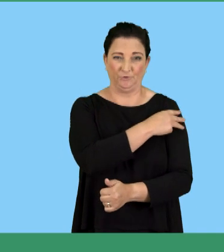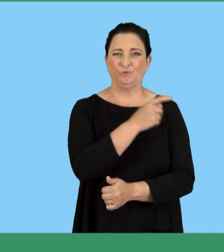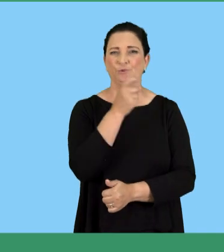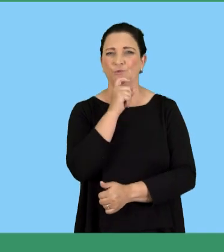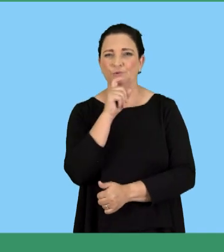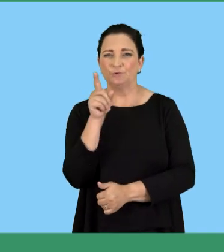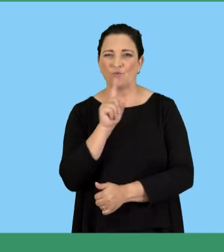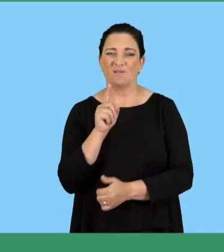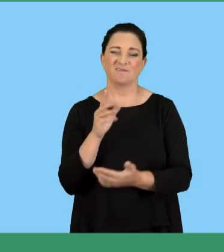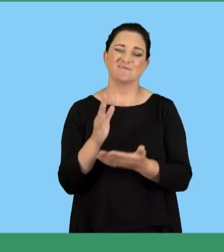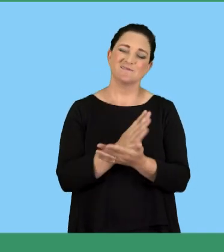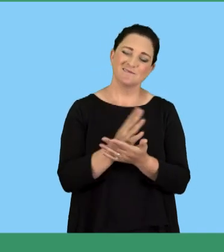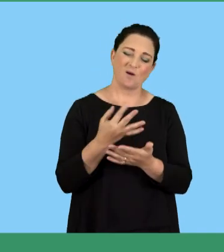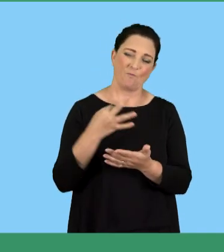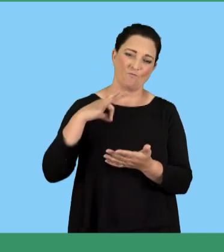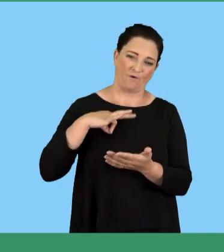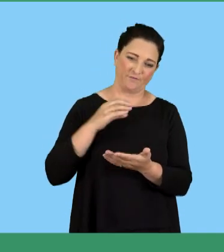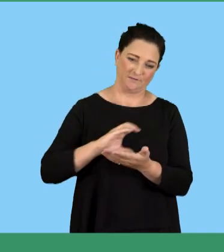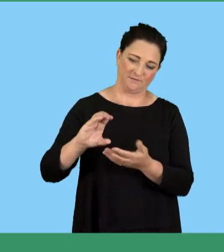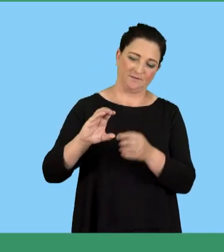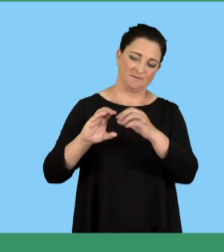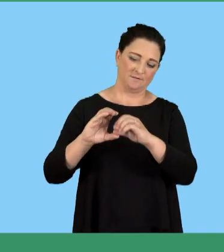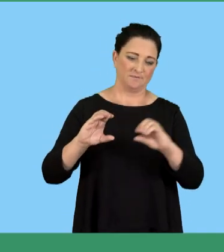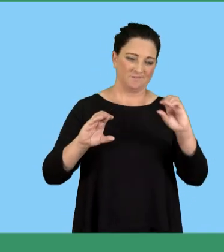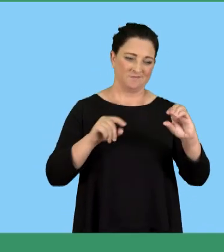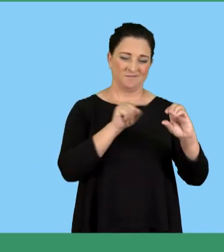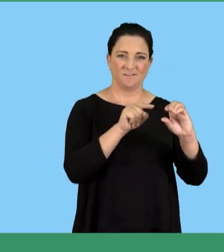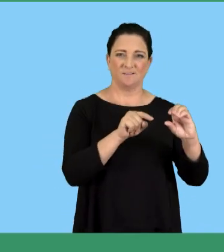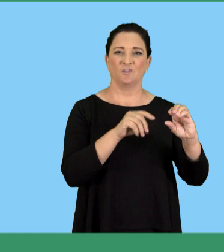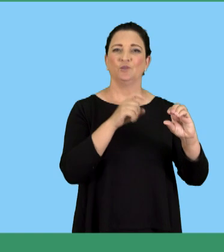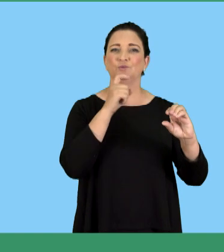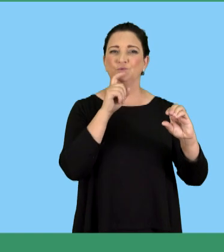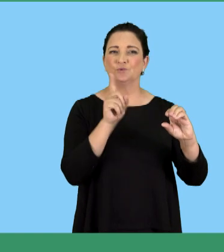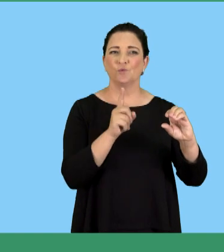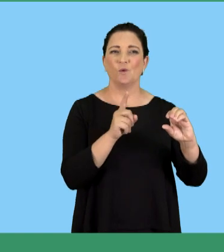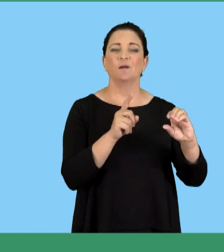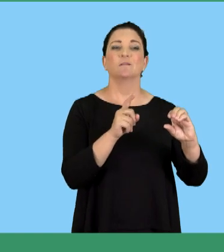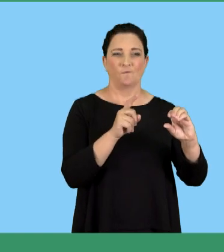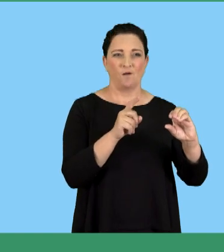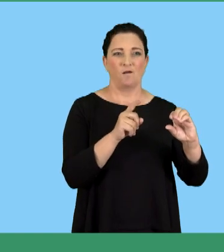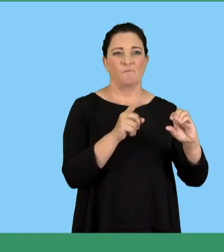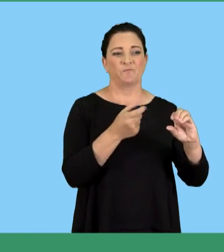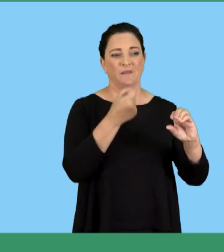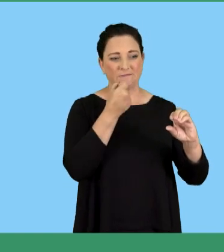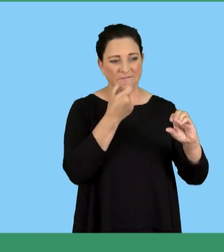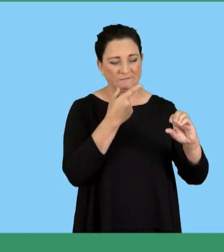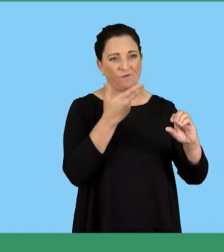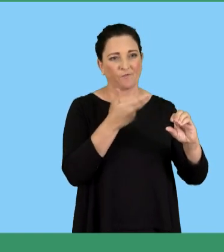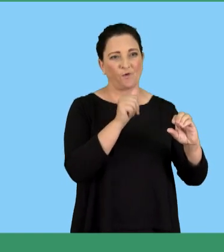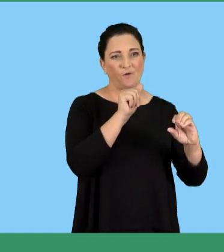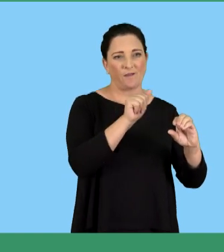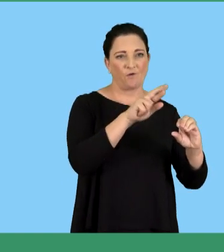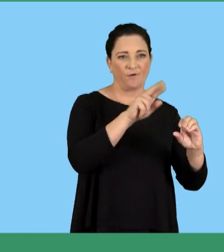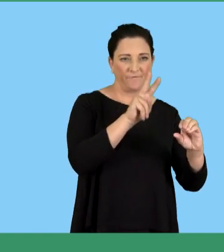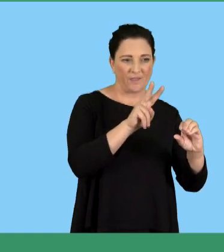uses some of their profit to buy antiretroviral treatment for their infected